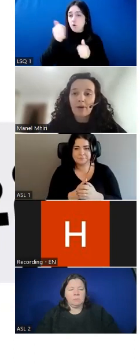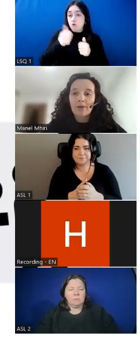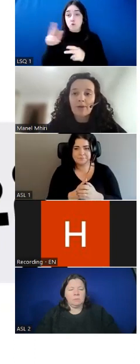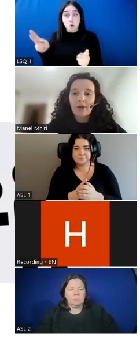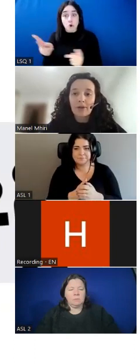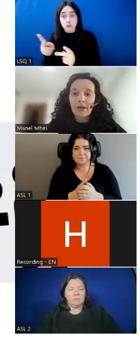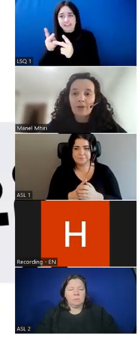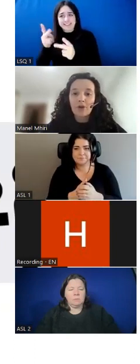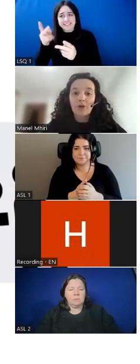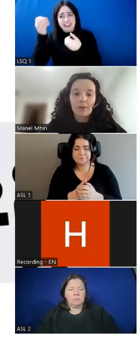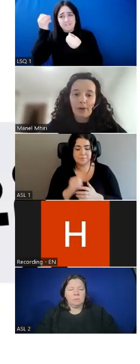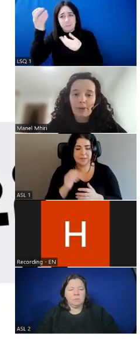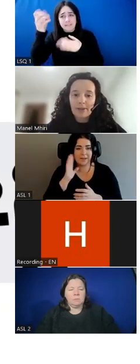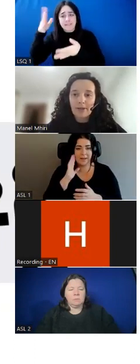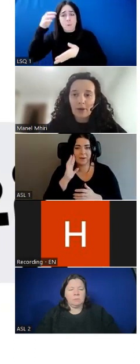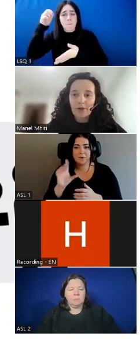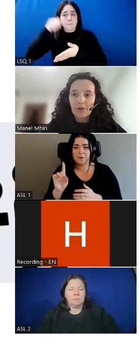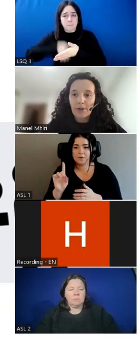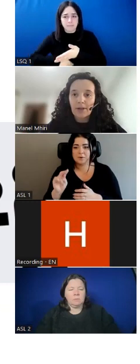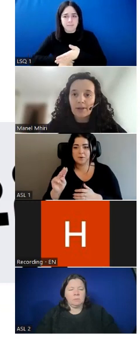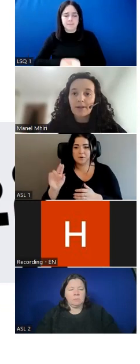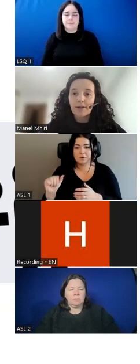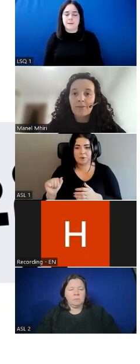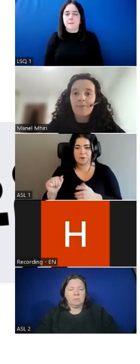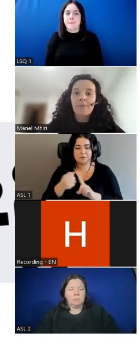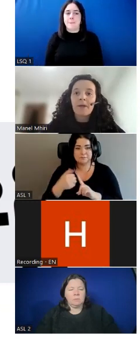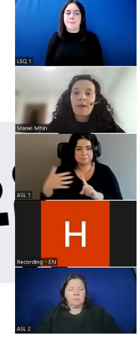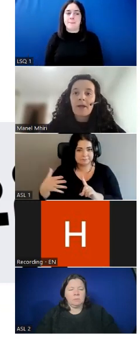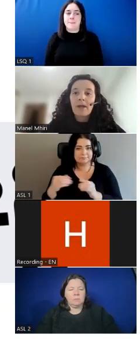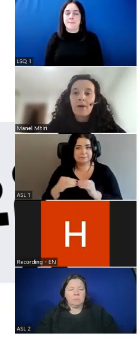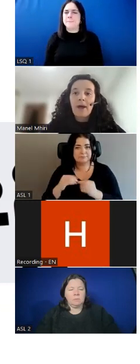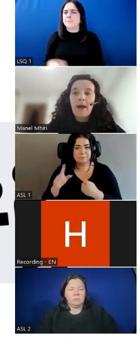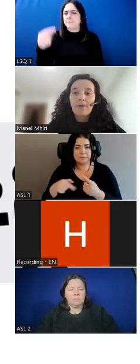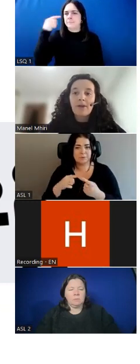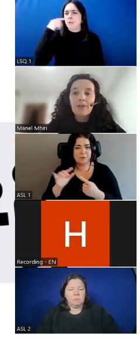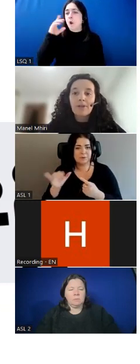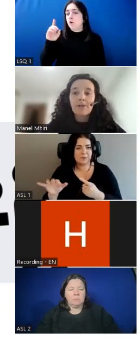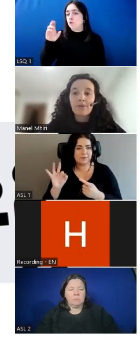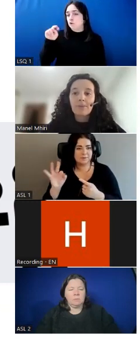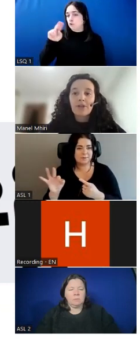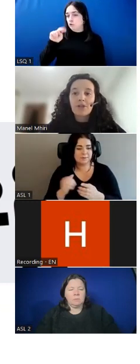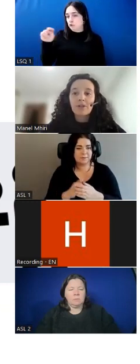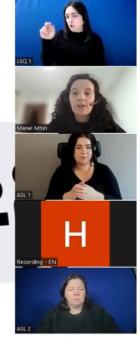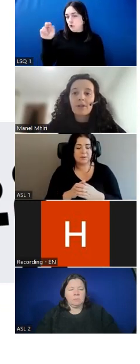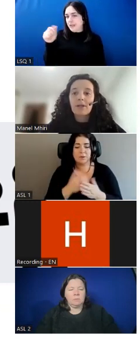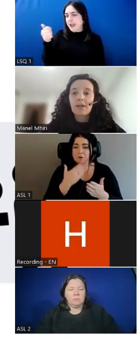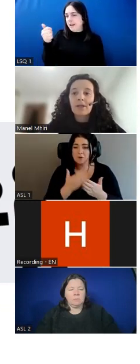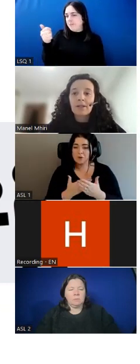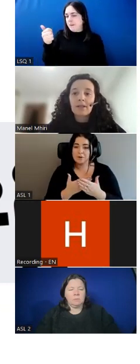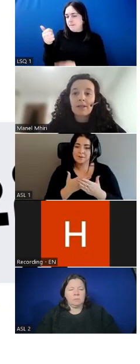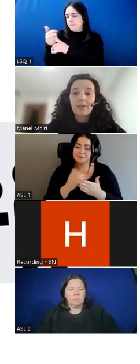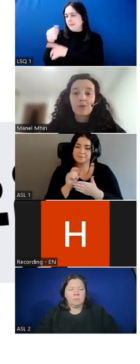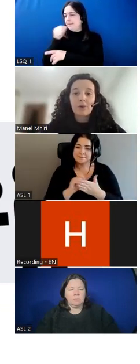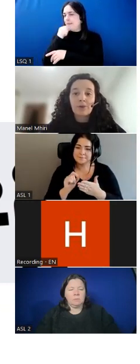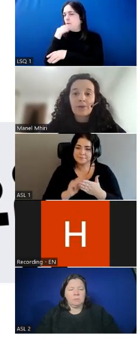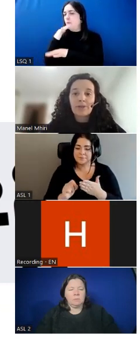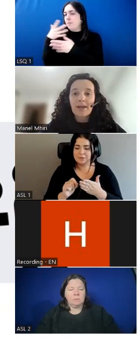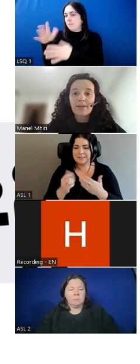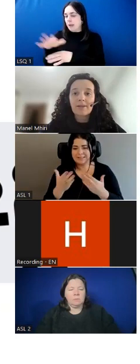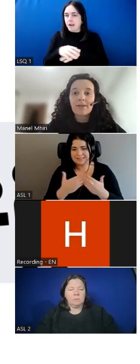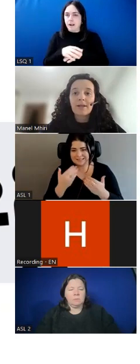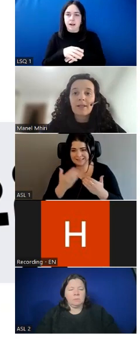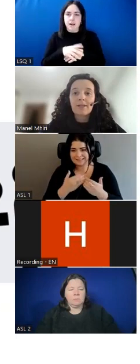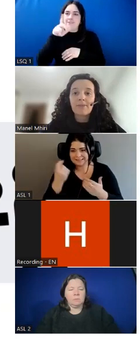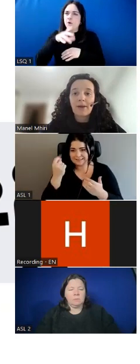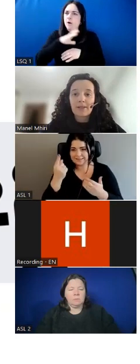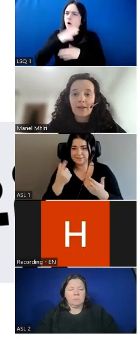I heard Donna talked about this a lot earlier. Having written information in easy to